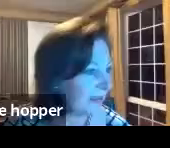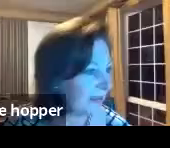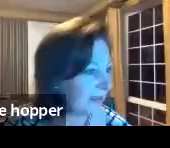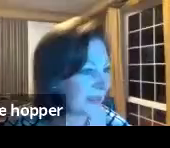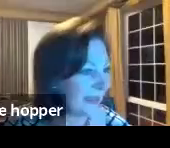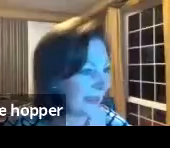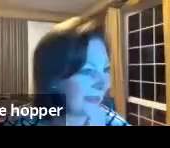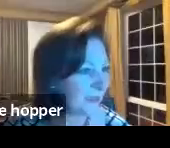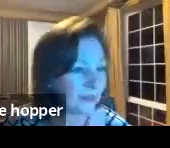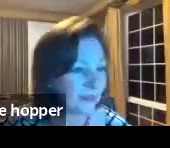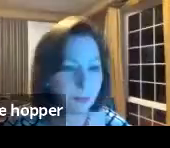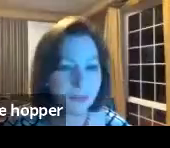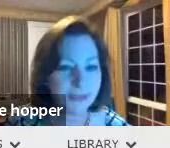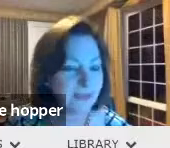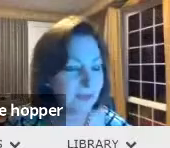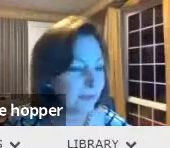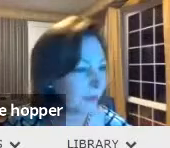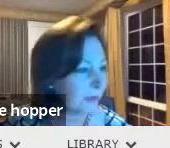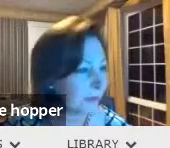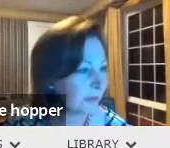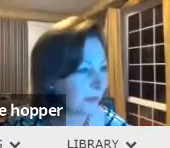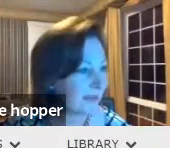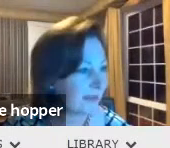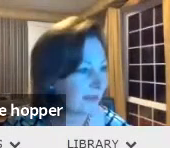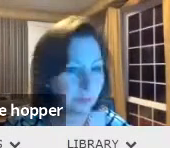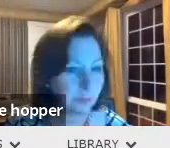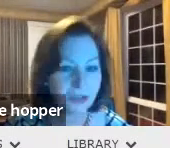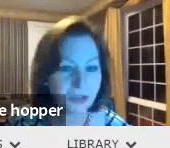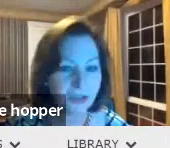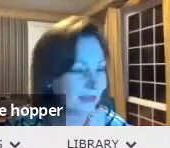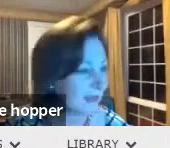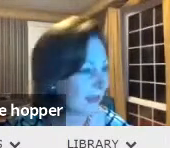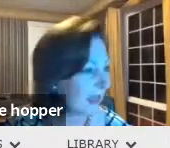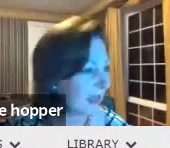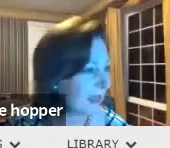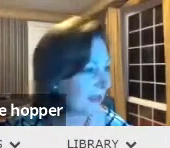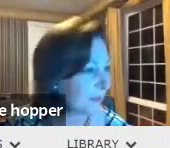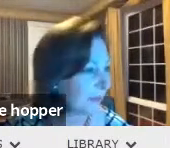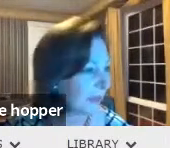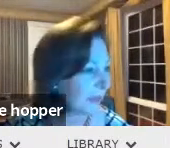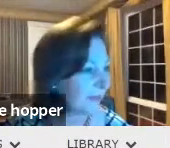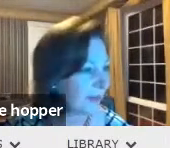Our next agenda item 6.0 is the budget.